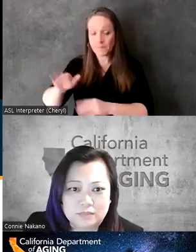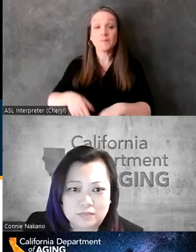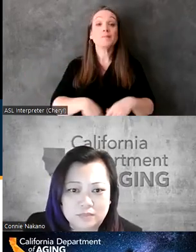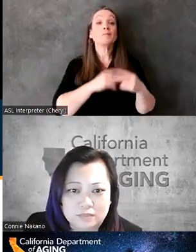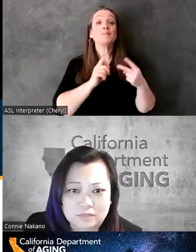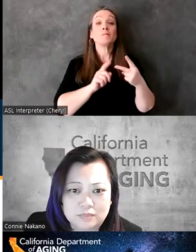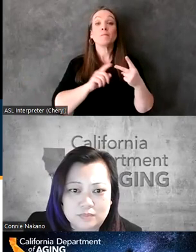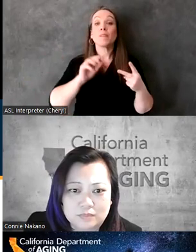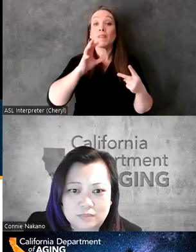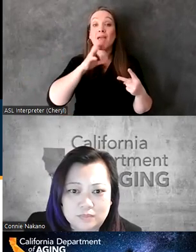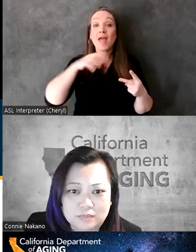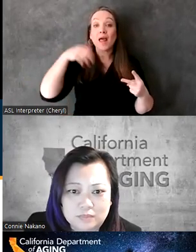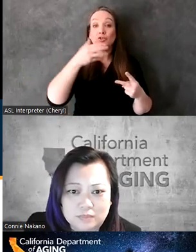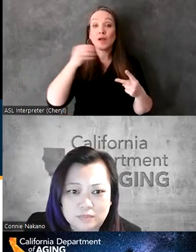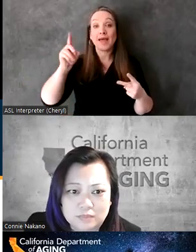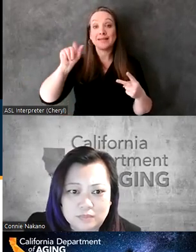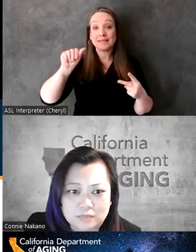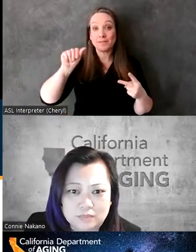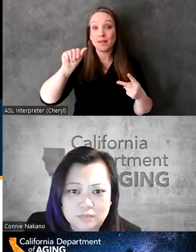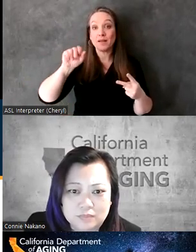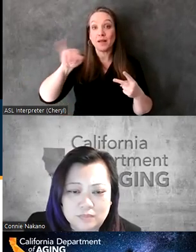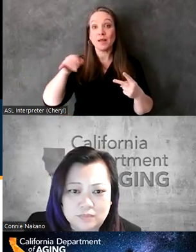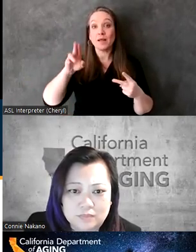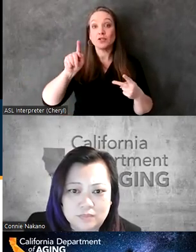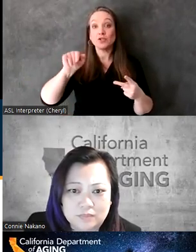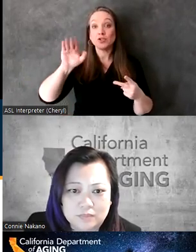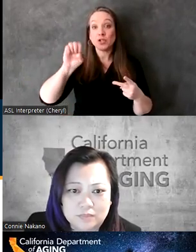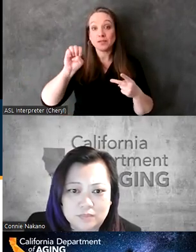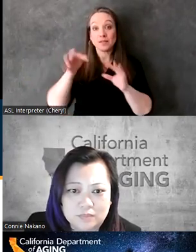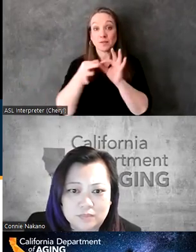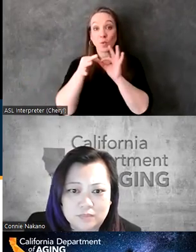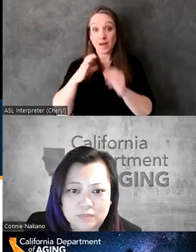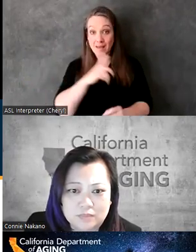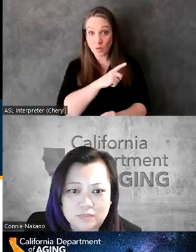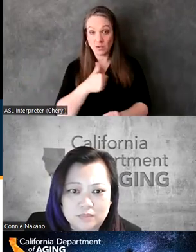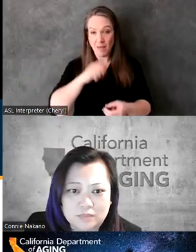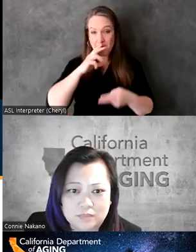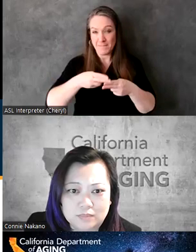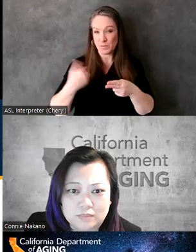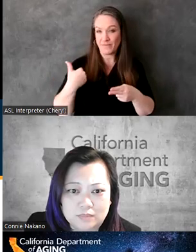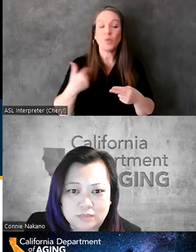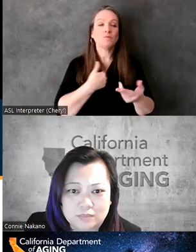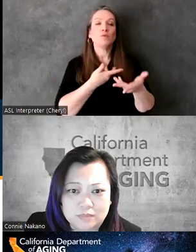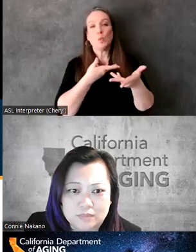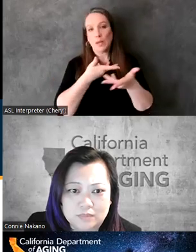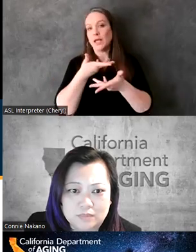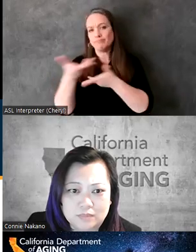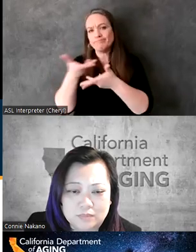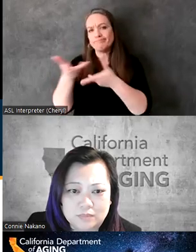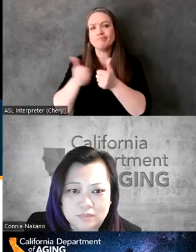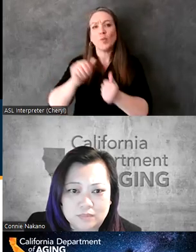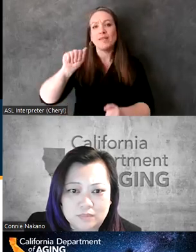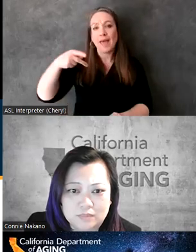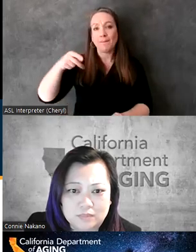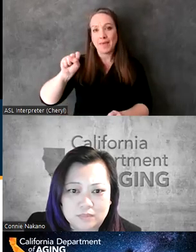Disability Justice Coordinating Council that I mentioned earlier is working with APS. We have several APS members and